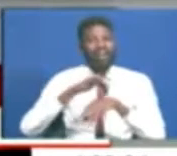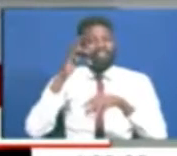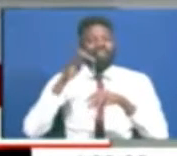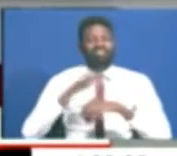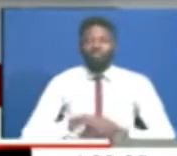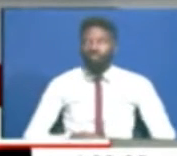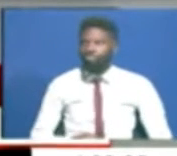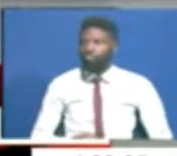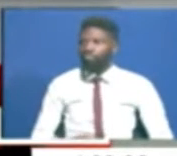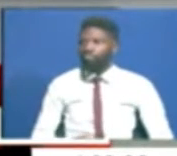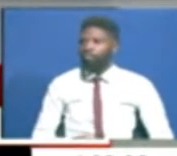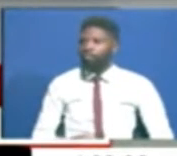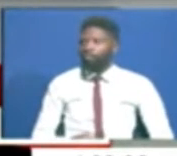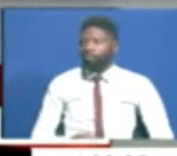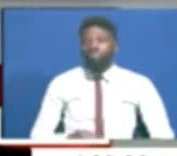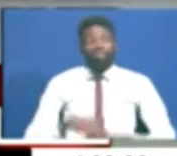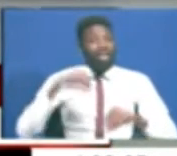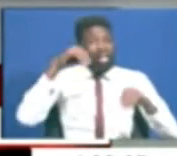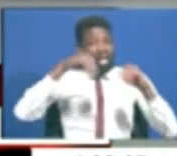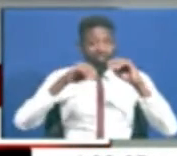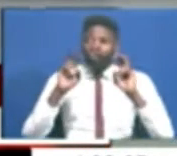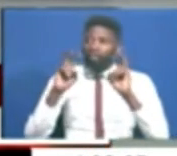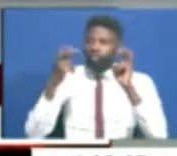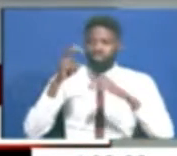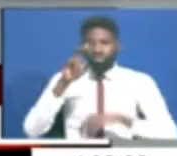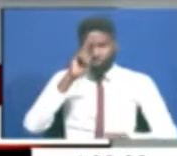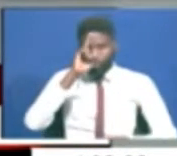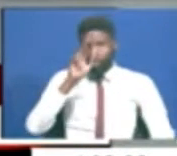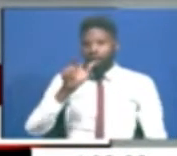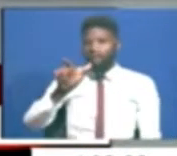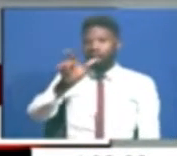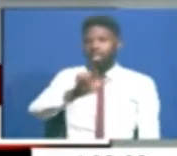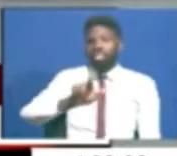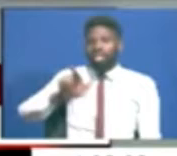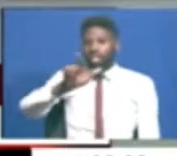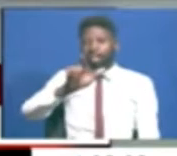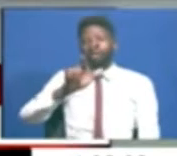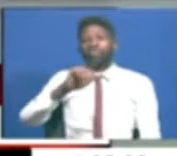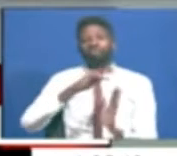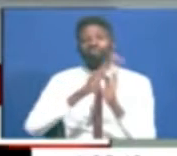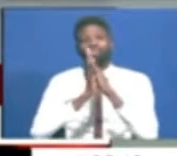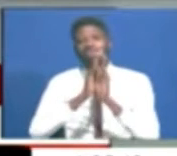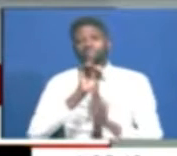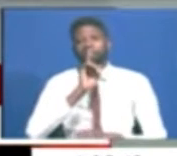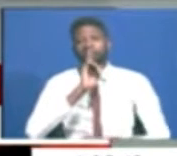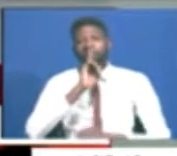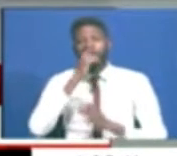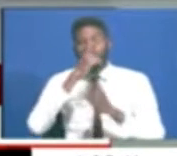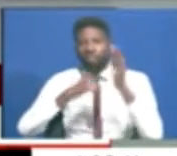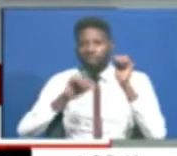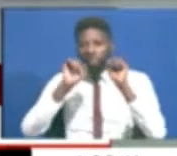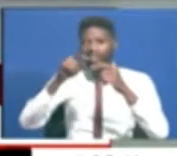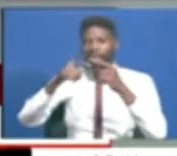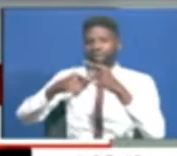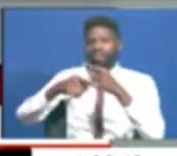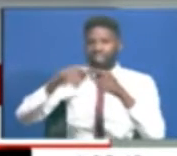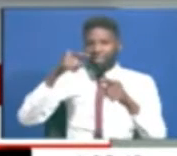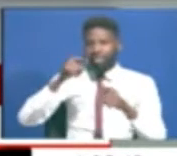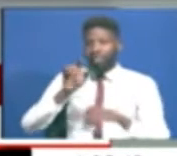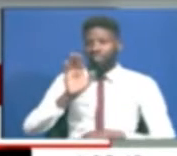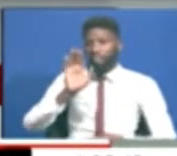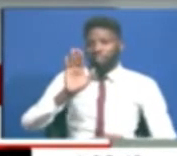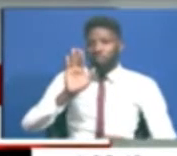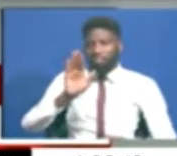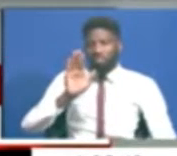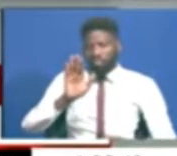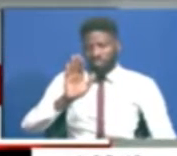All right, two electoral matters. Police in Laikipia have dismissed rumours of a possible murder of the country's independent